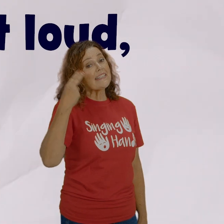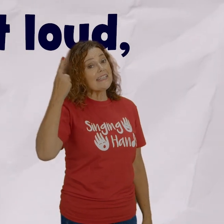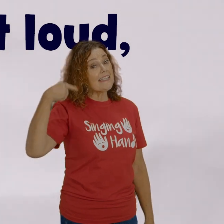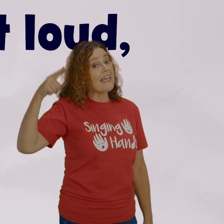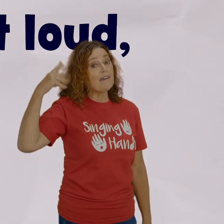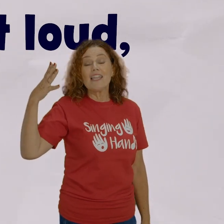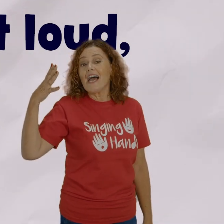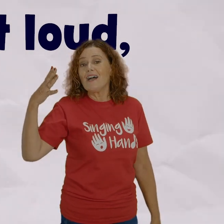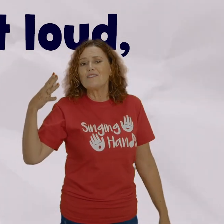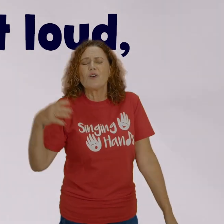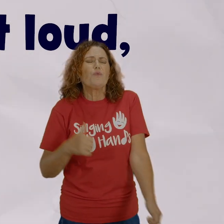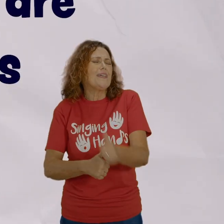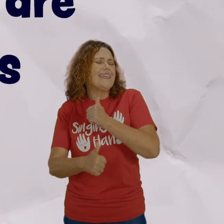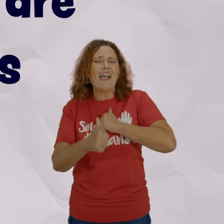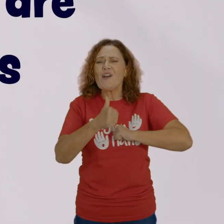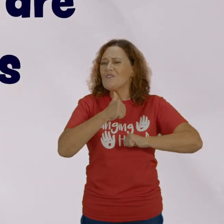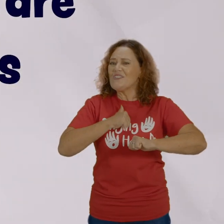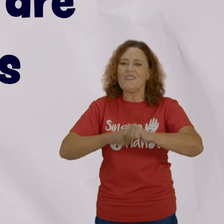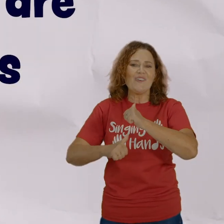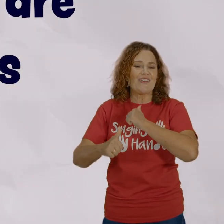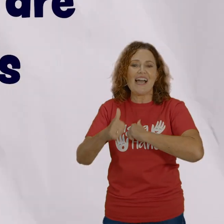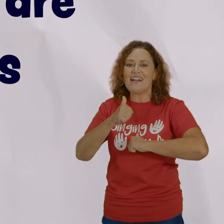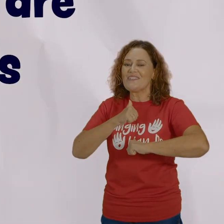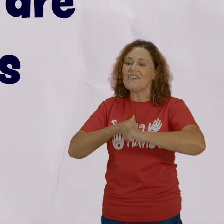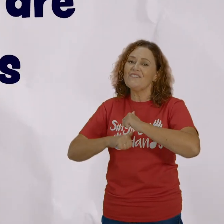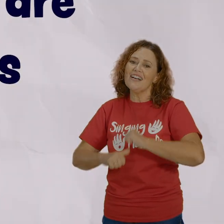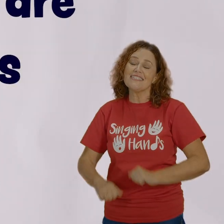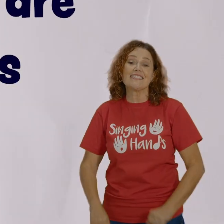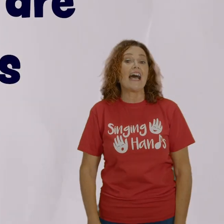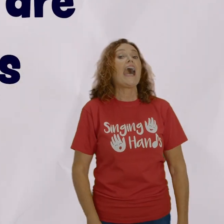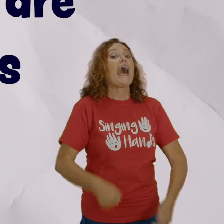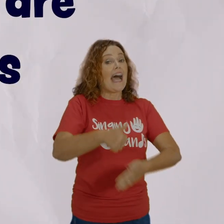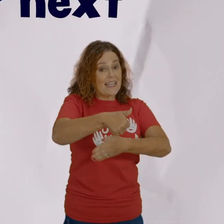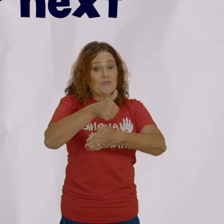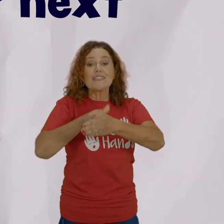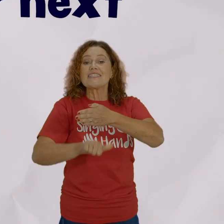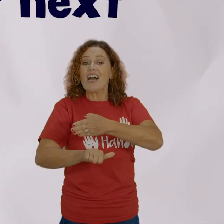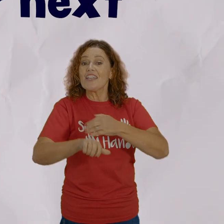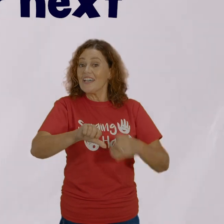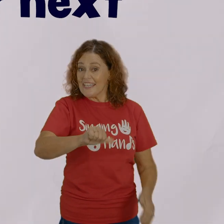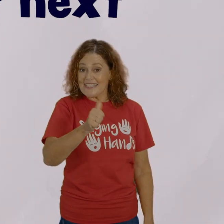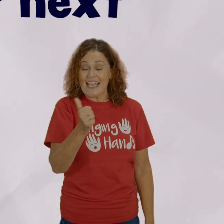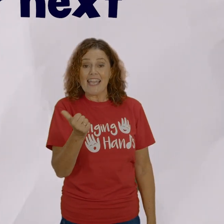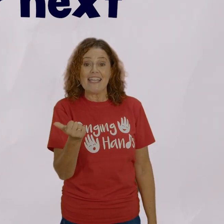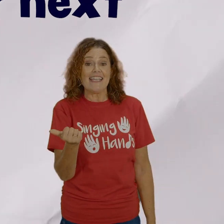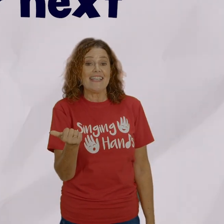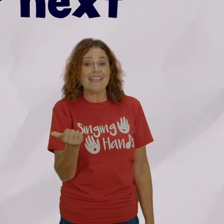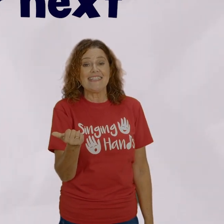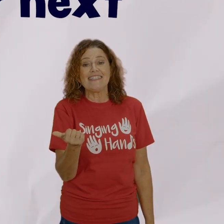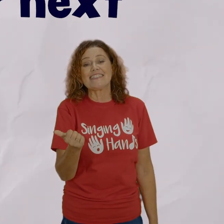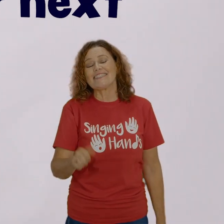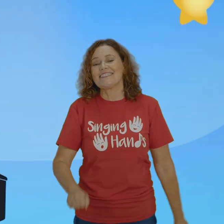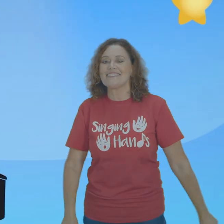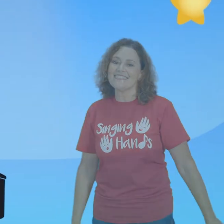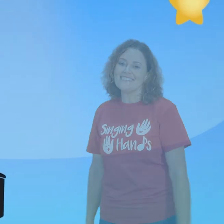We are singing about we hope you are better. As we start our next day,